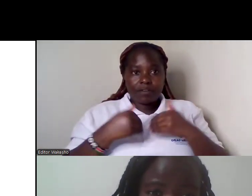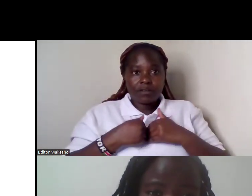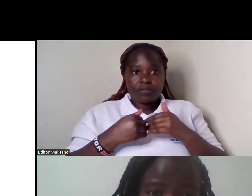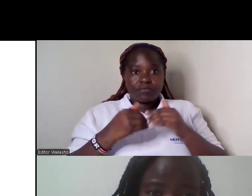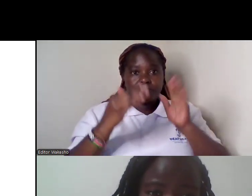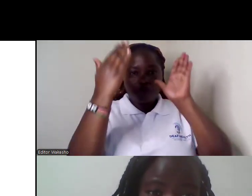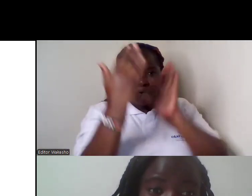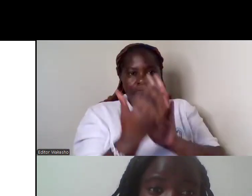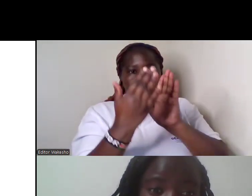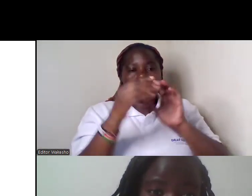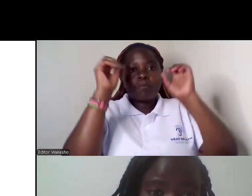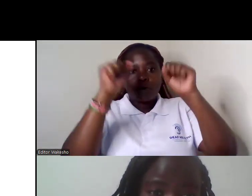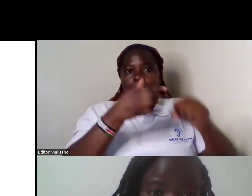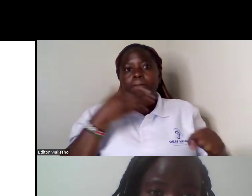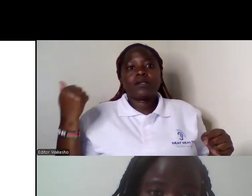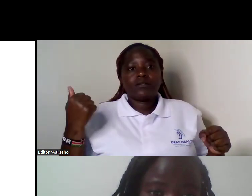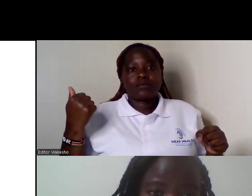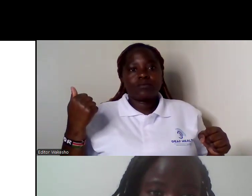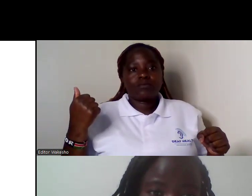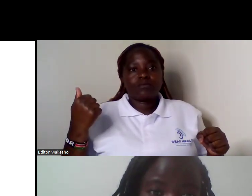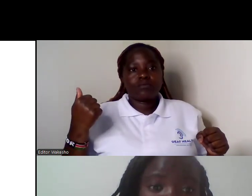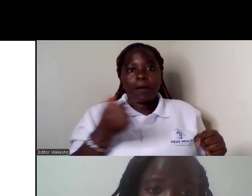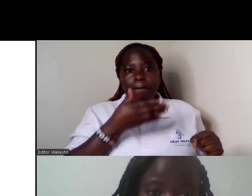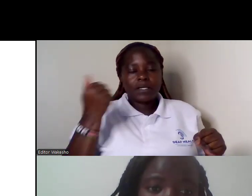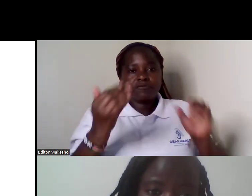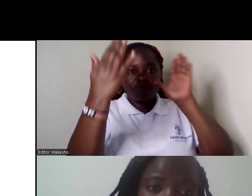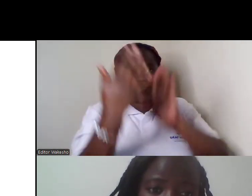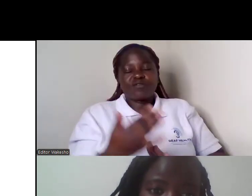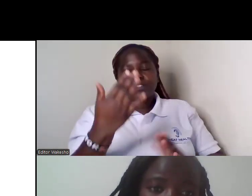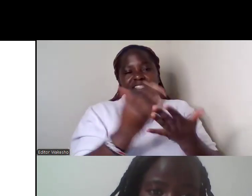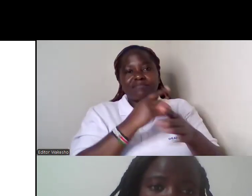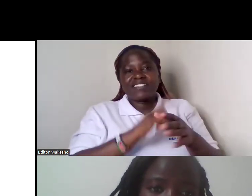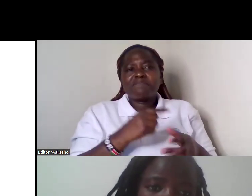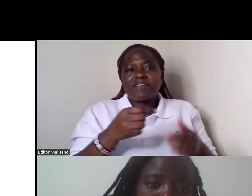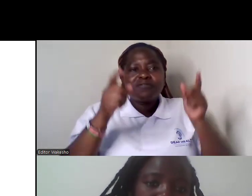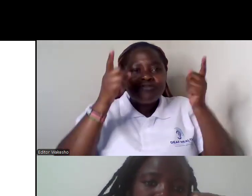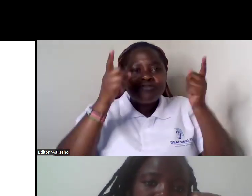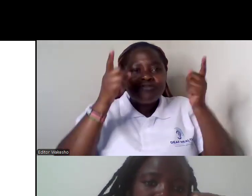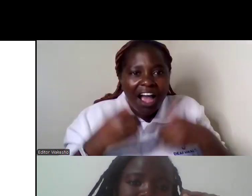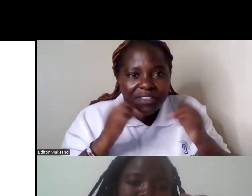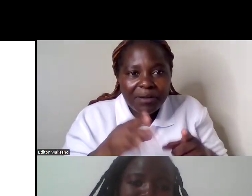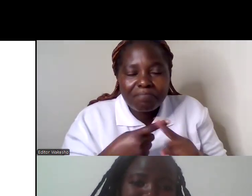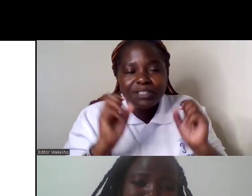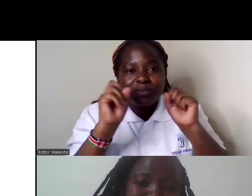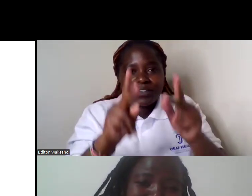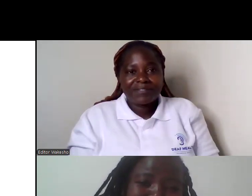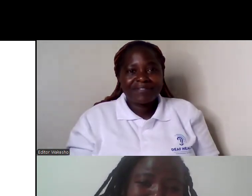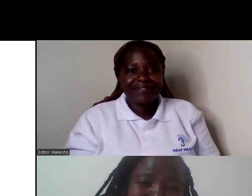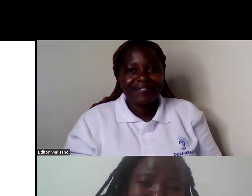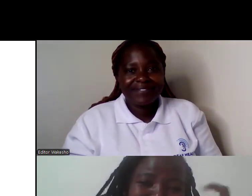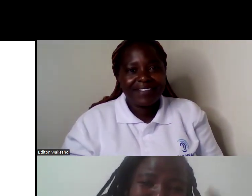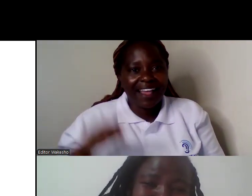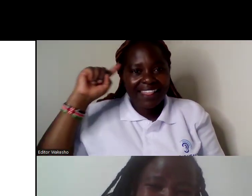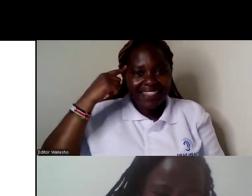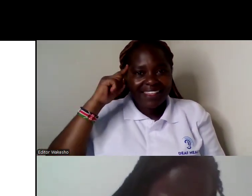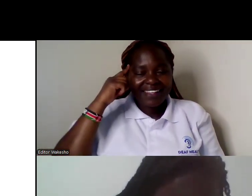possible, we can have them physical session. It will be better. Yeah. So well noted. So I think we can